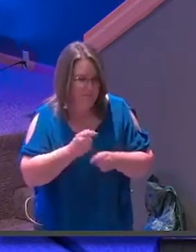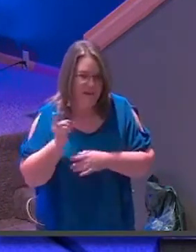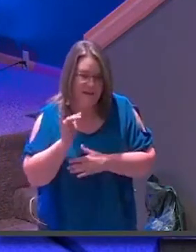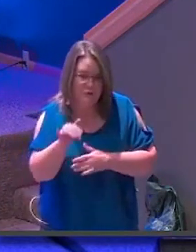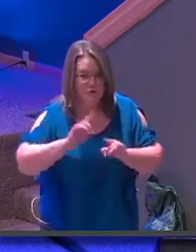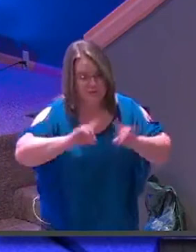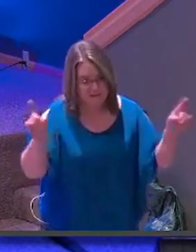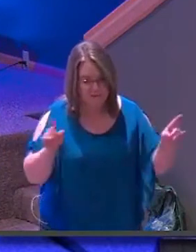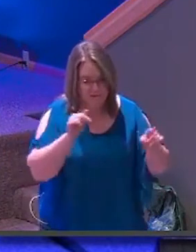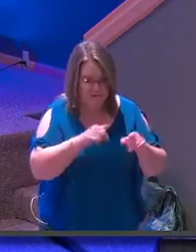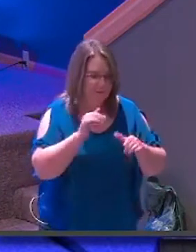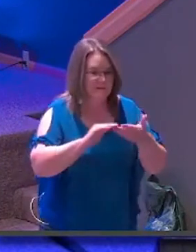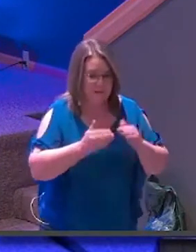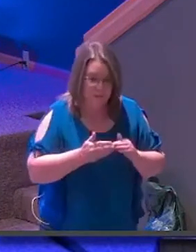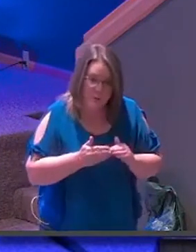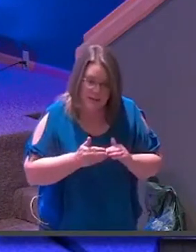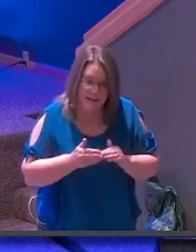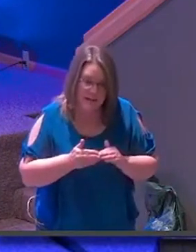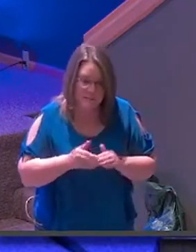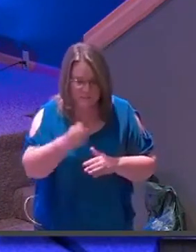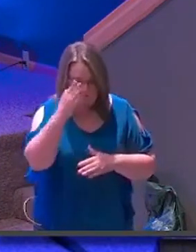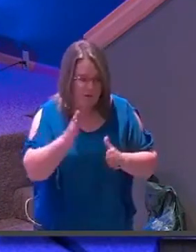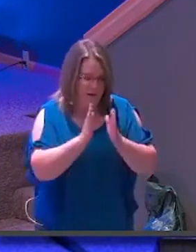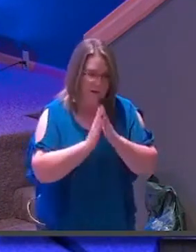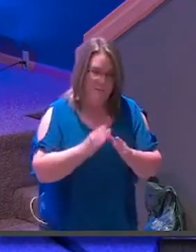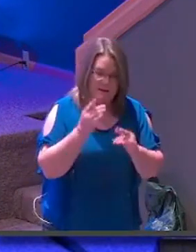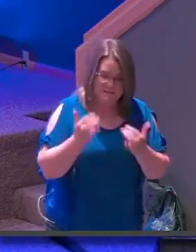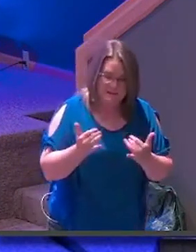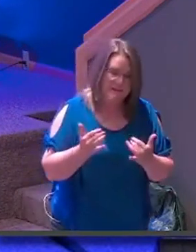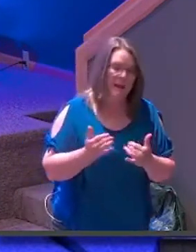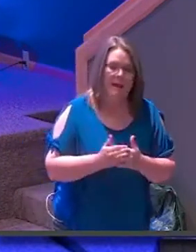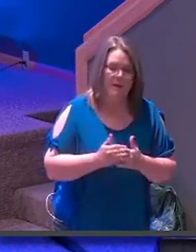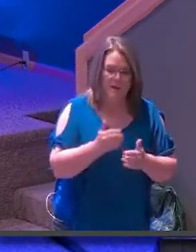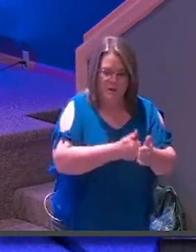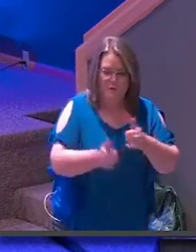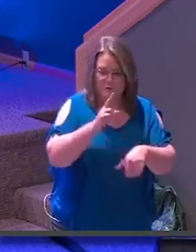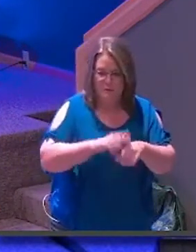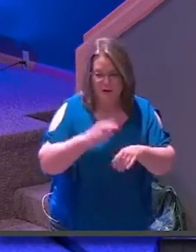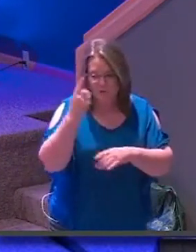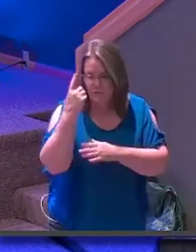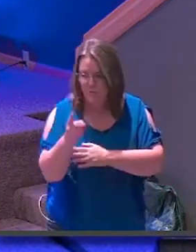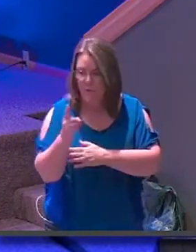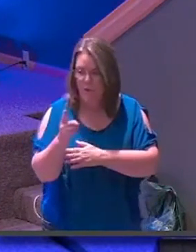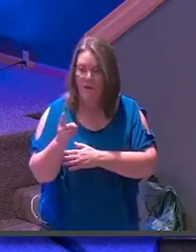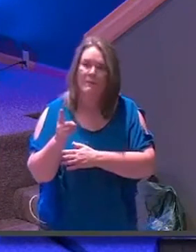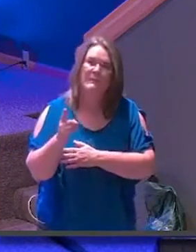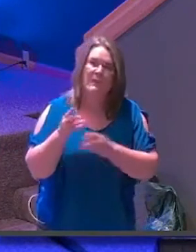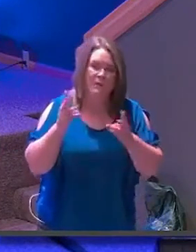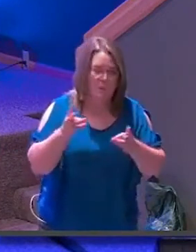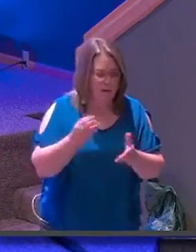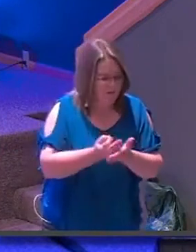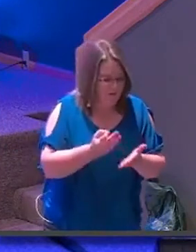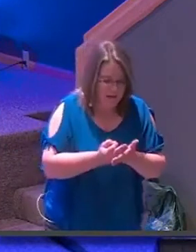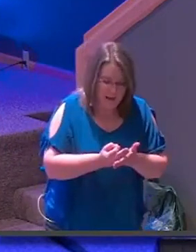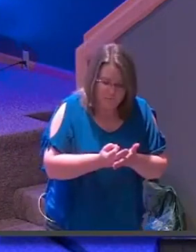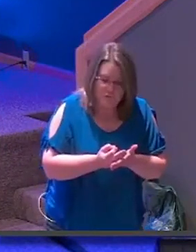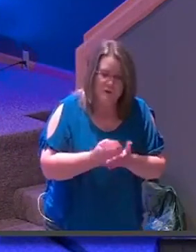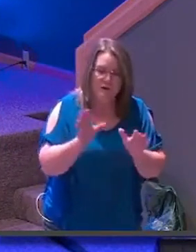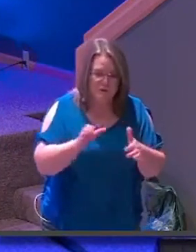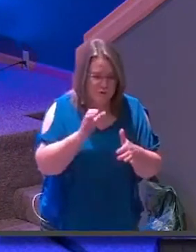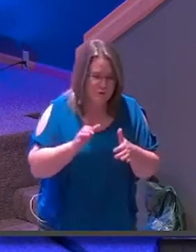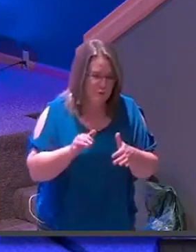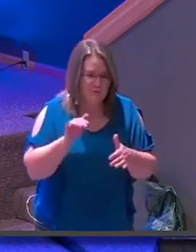in this community. God, I'm asking right now, supernaturally, for the provision, the financial provision, to do this